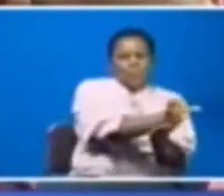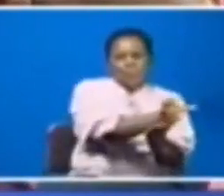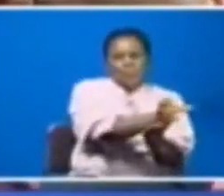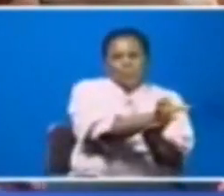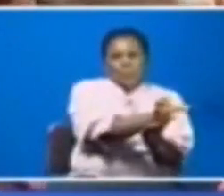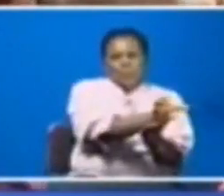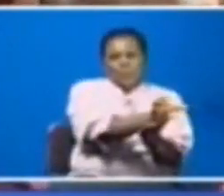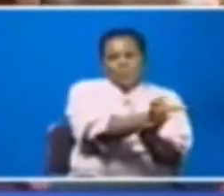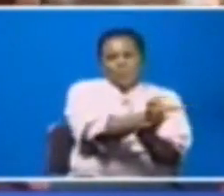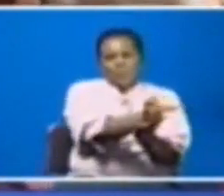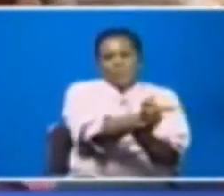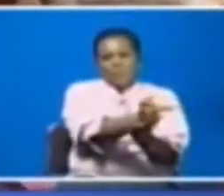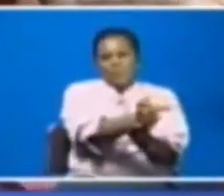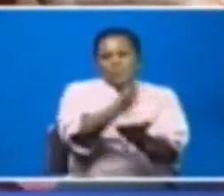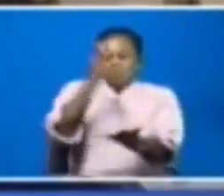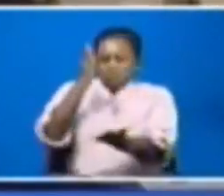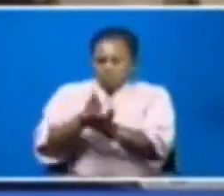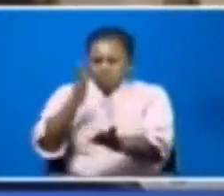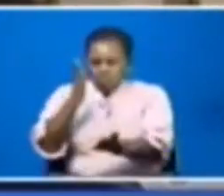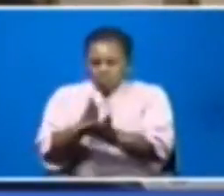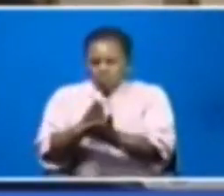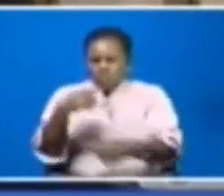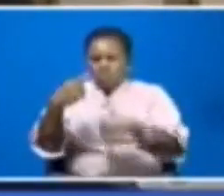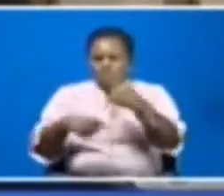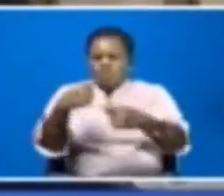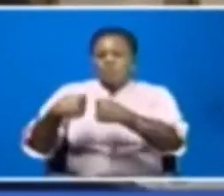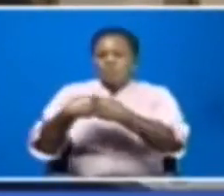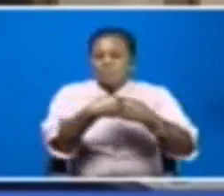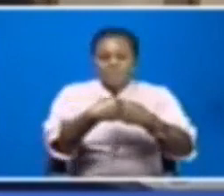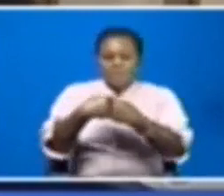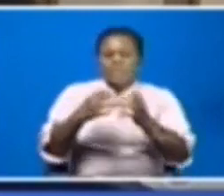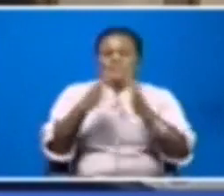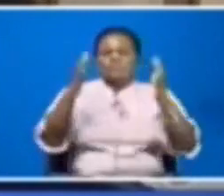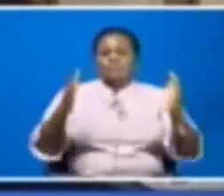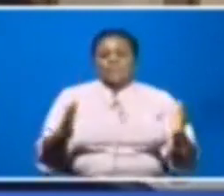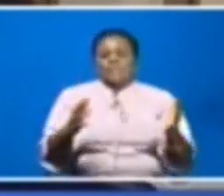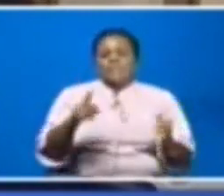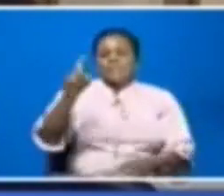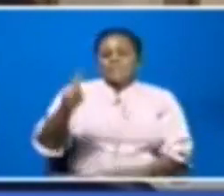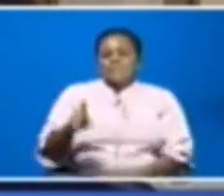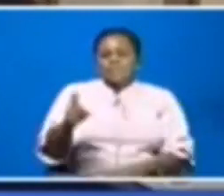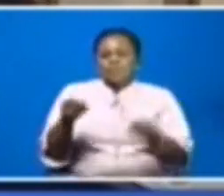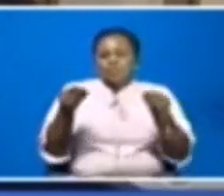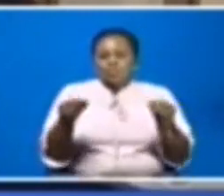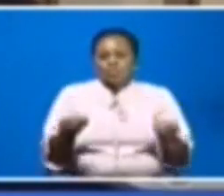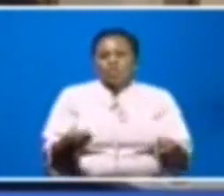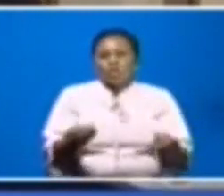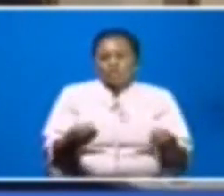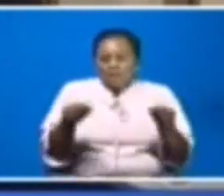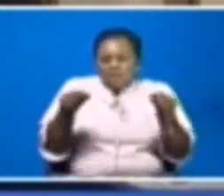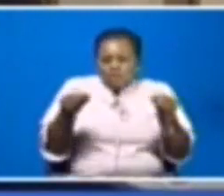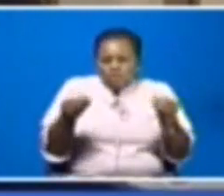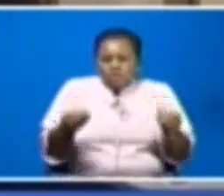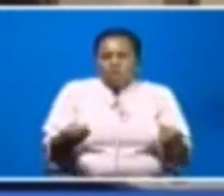It is real. It is remaining a continuing challenge and it needs to be addressed and